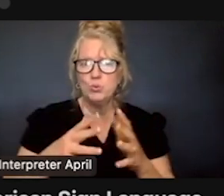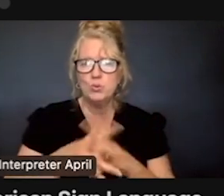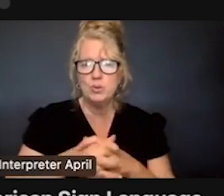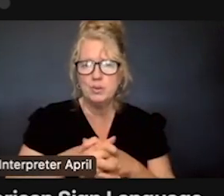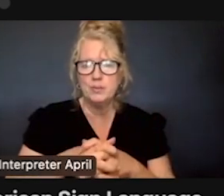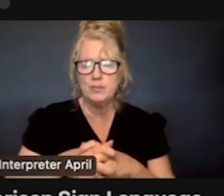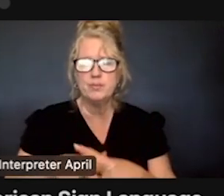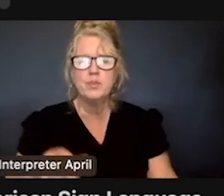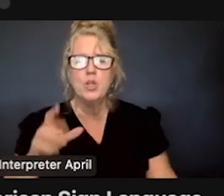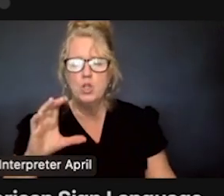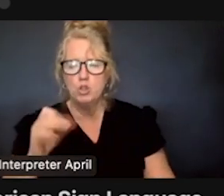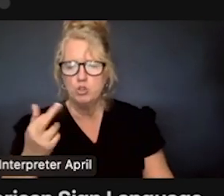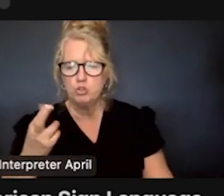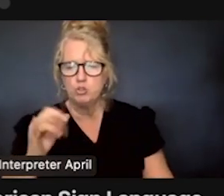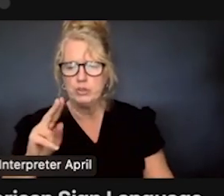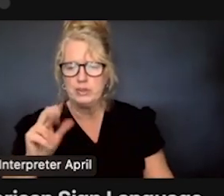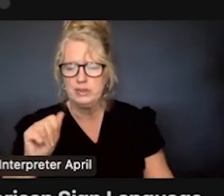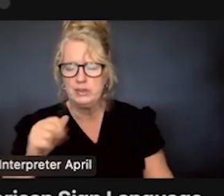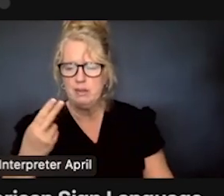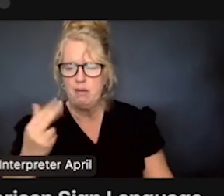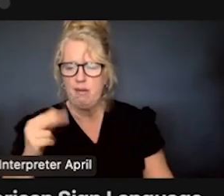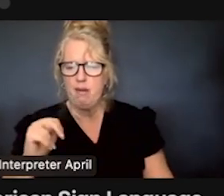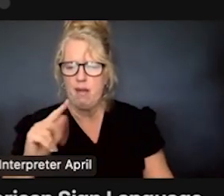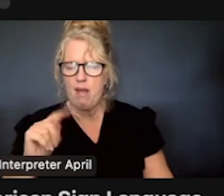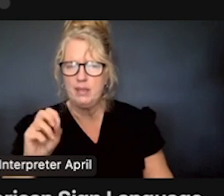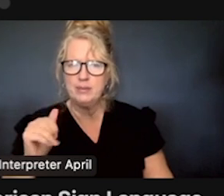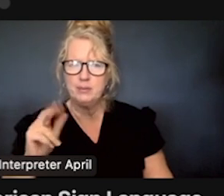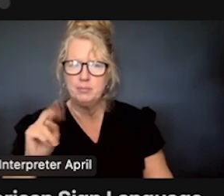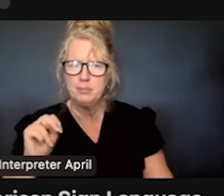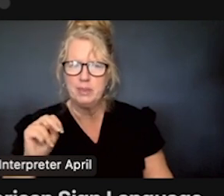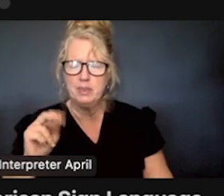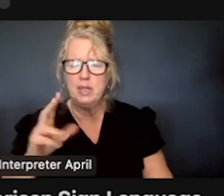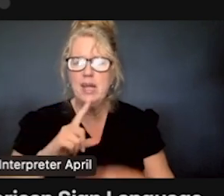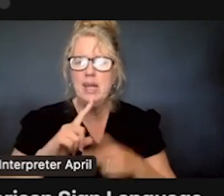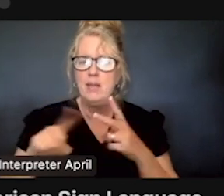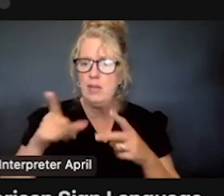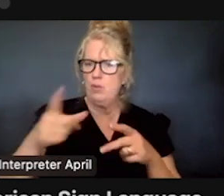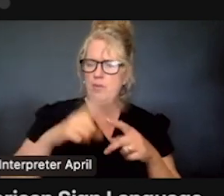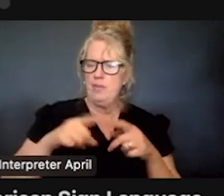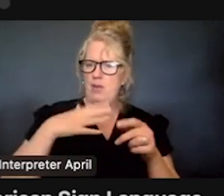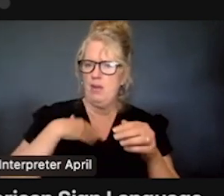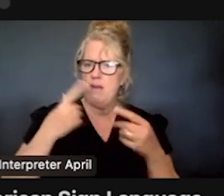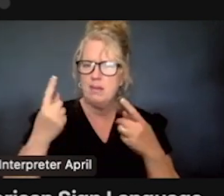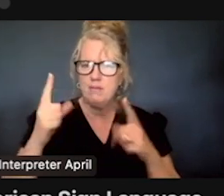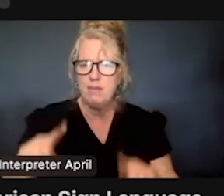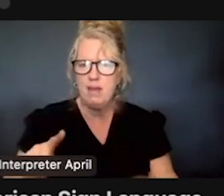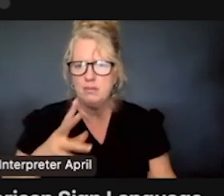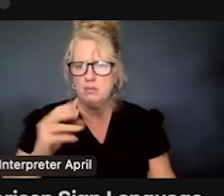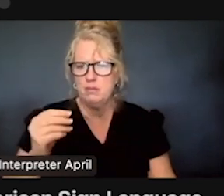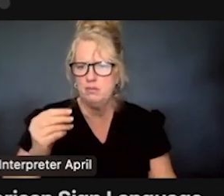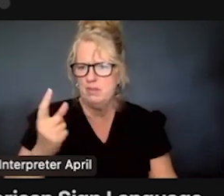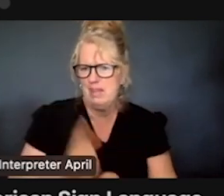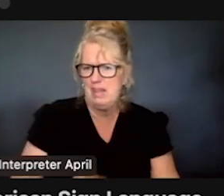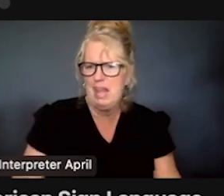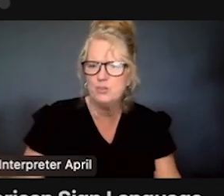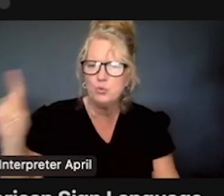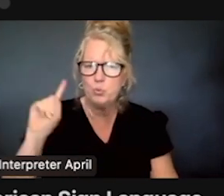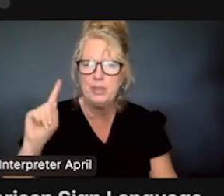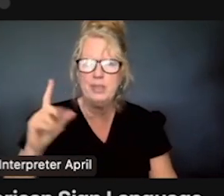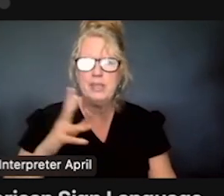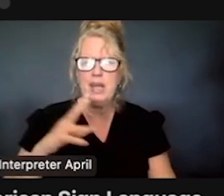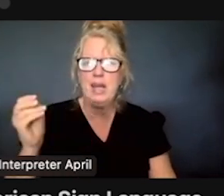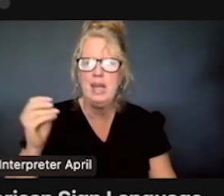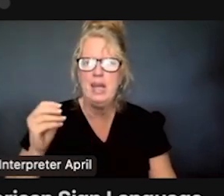Christina Huntsman and Tanja Miles were at an event last week, and